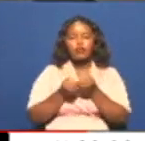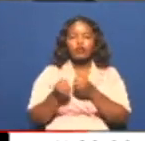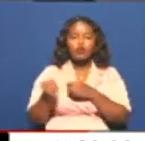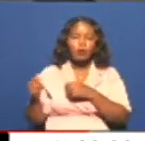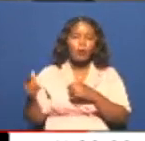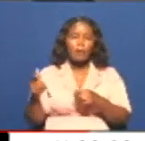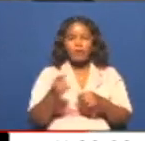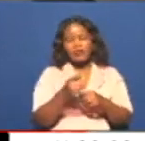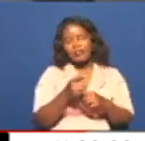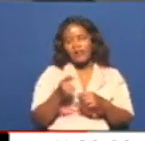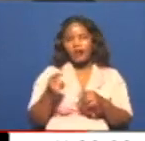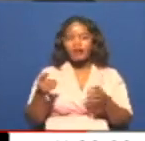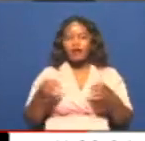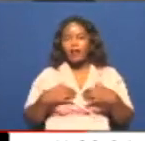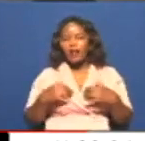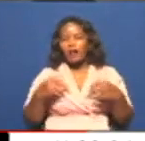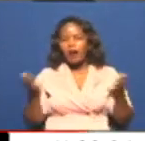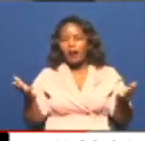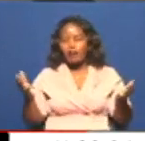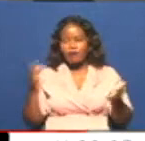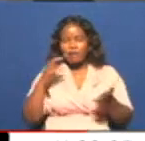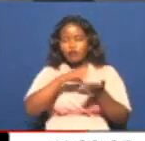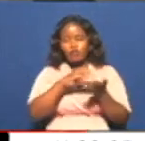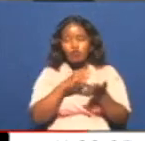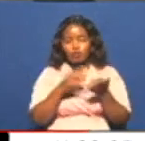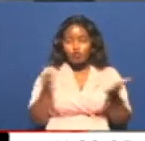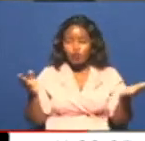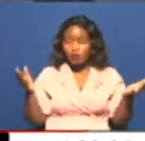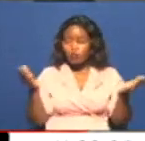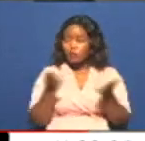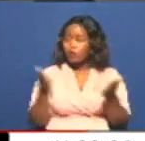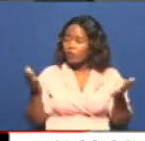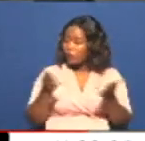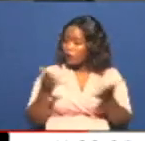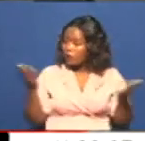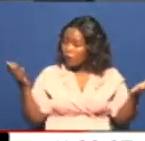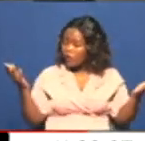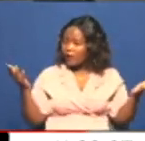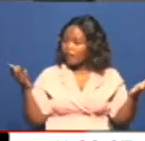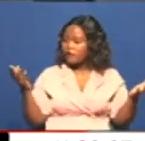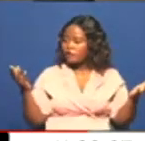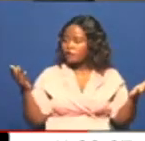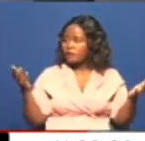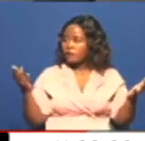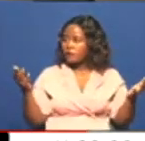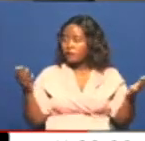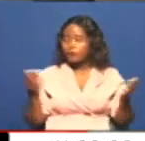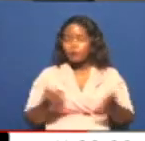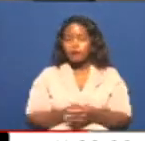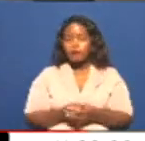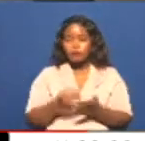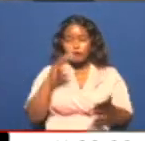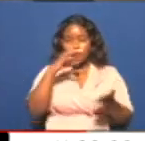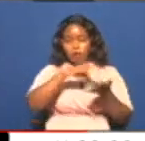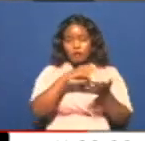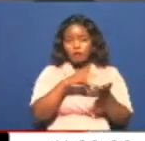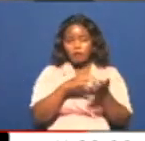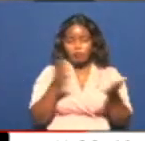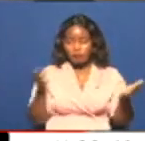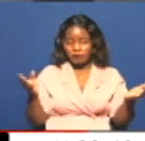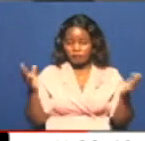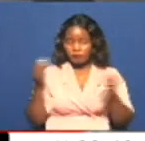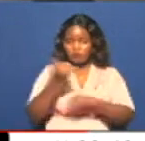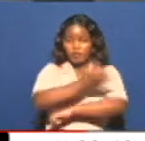created a scenario where the power, not only the powers that be, but the institutions and the agencies that